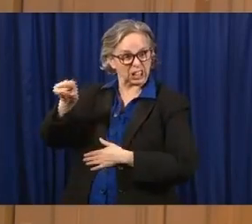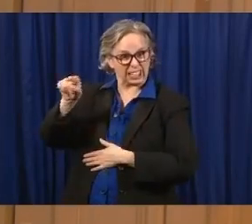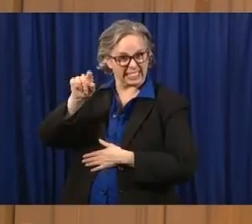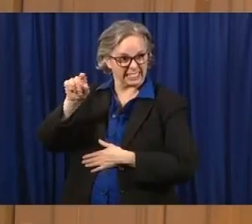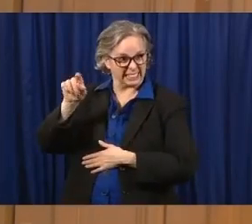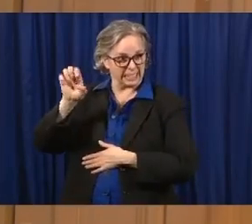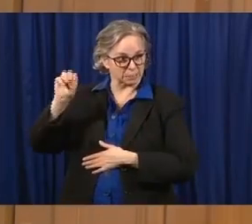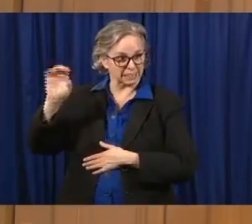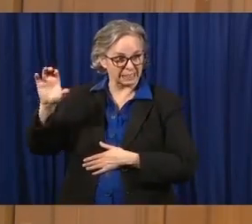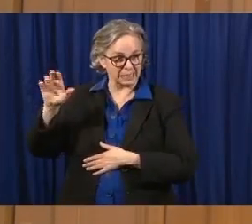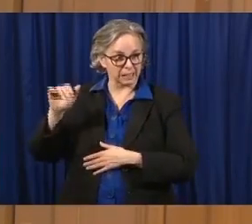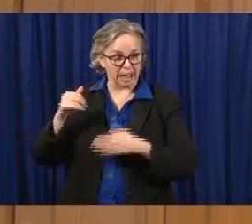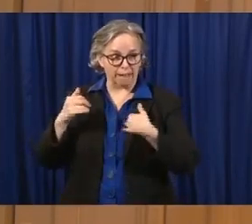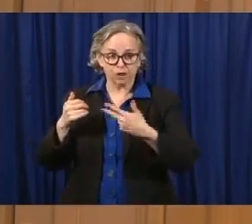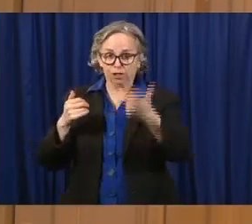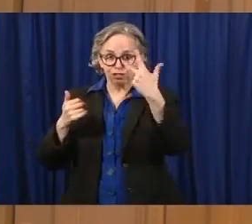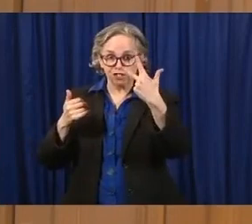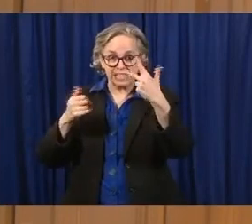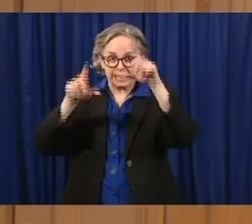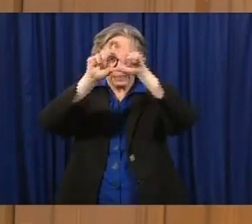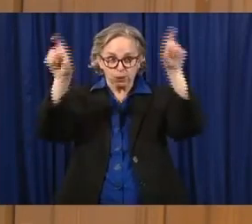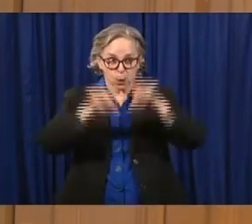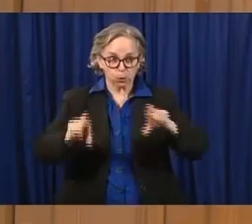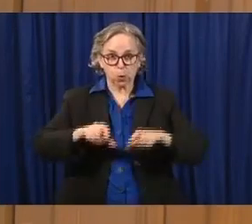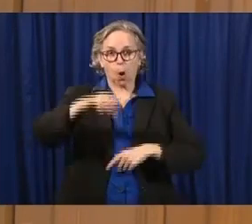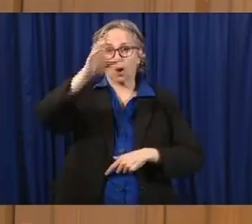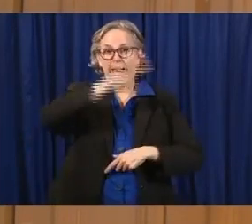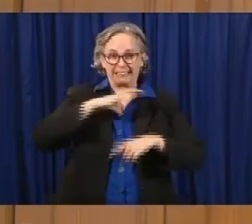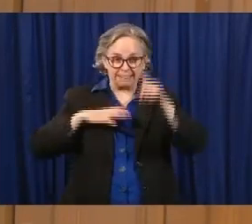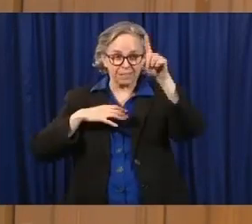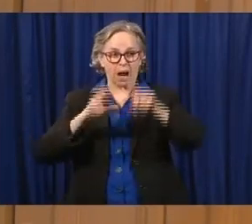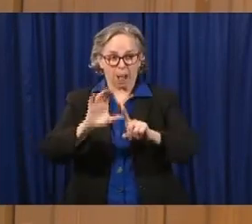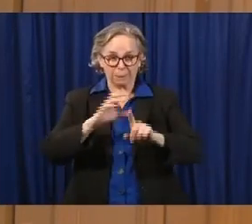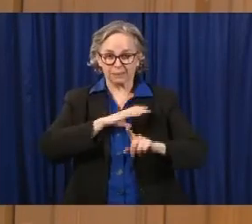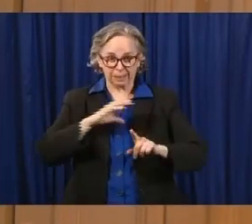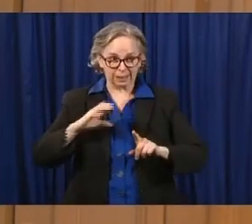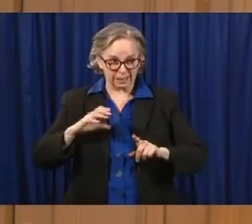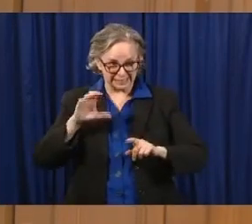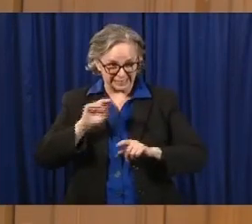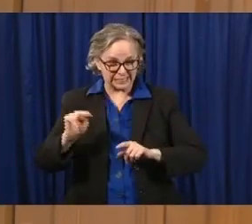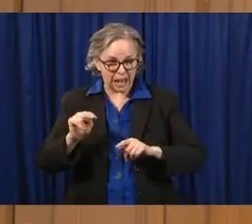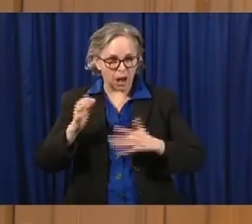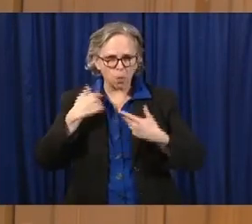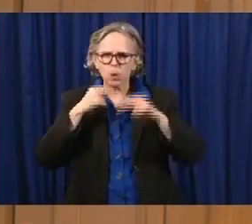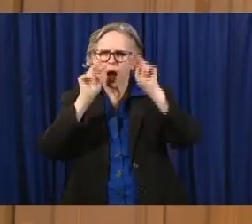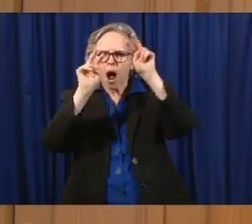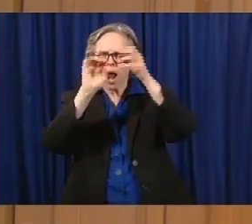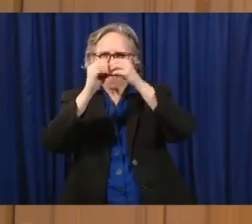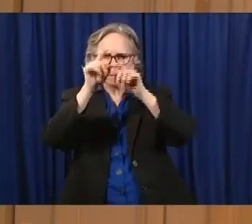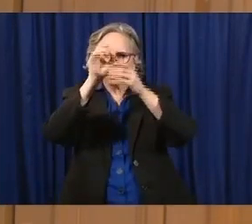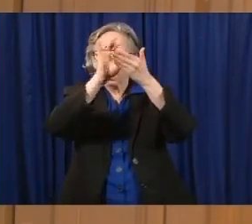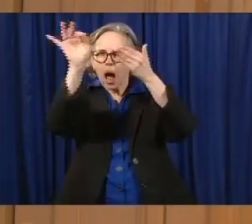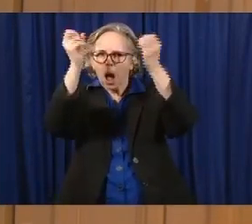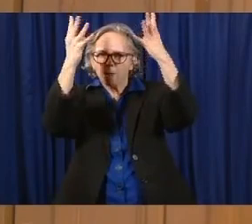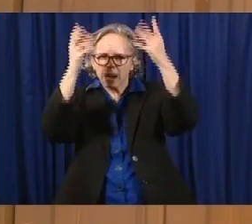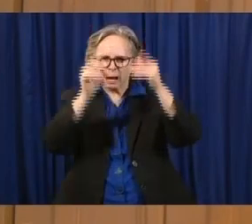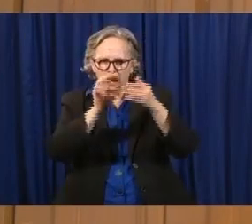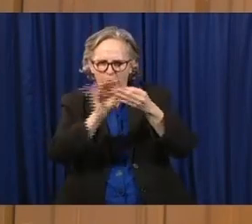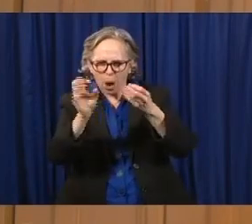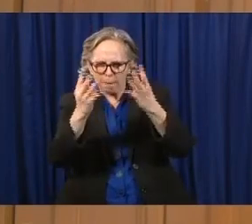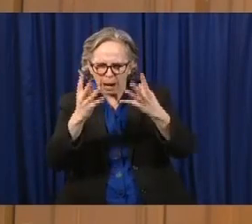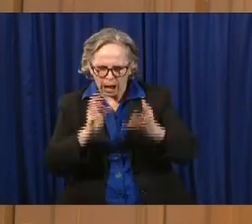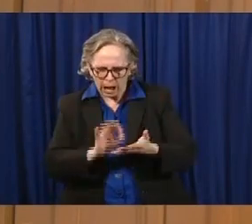in Ohio that will be constantly watching dashboards of numbers. And we'll be talking in days to